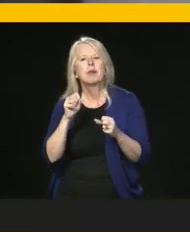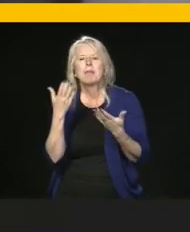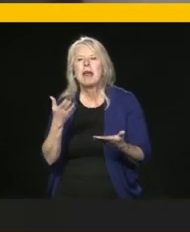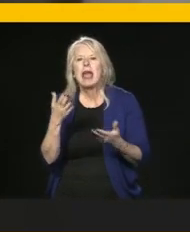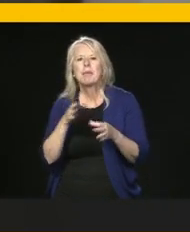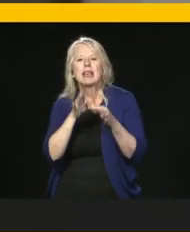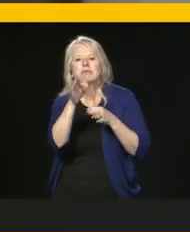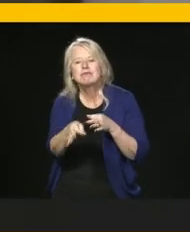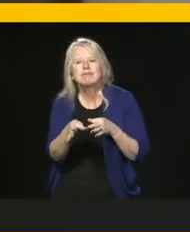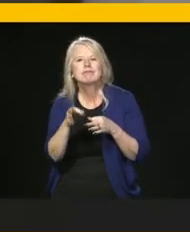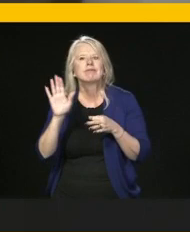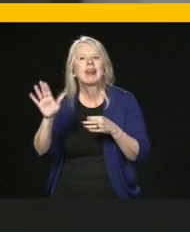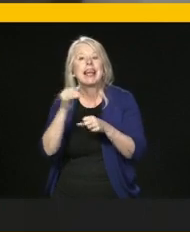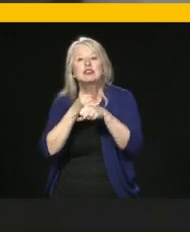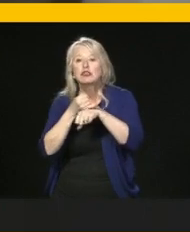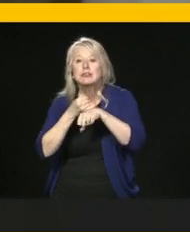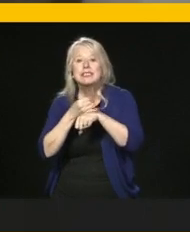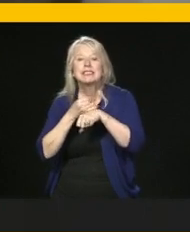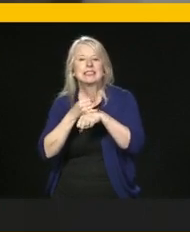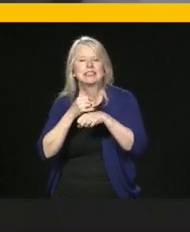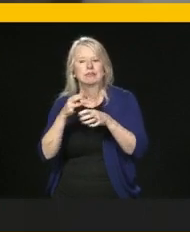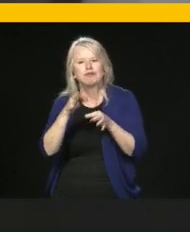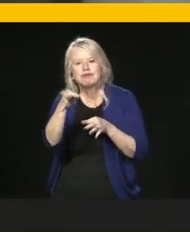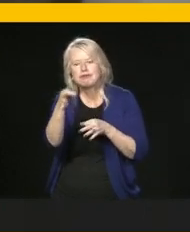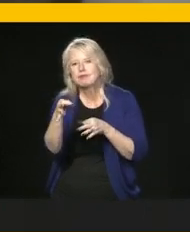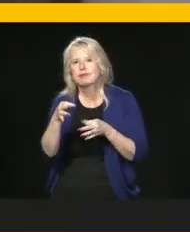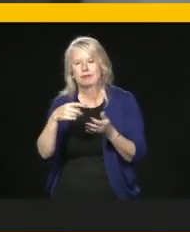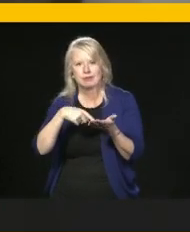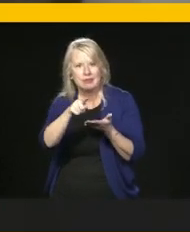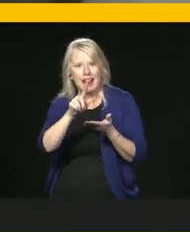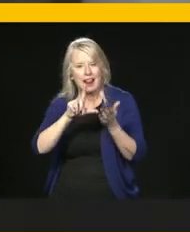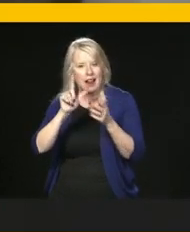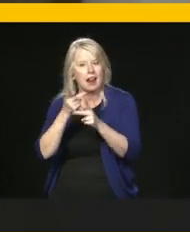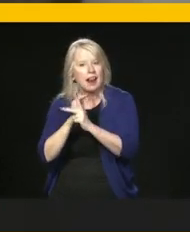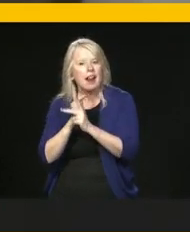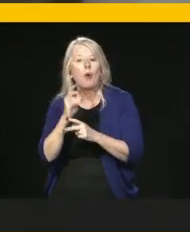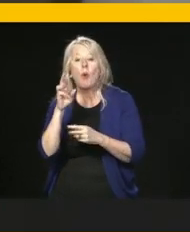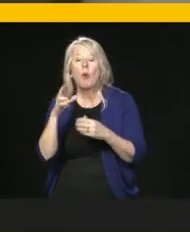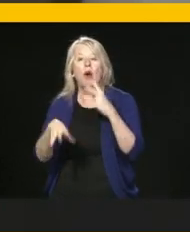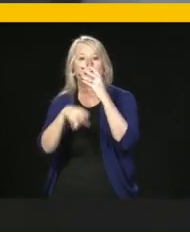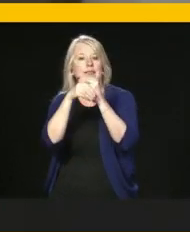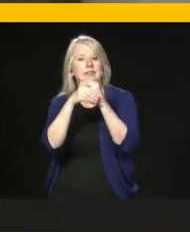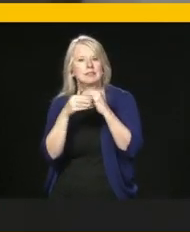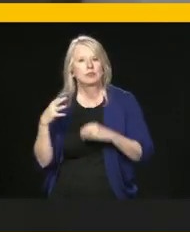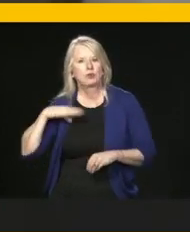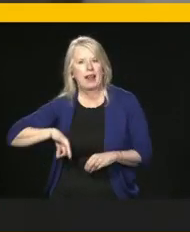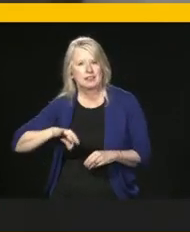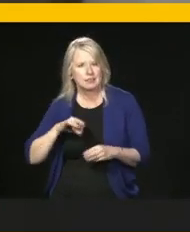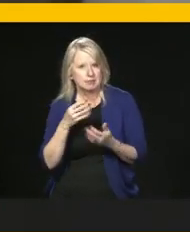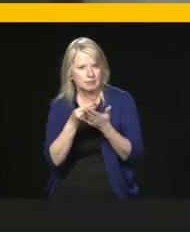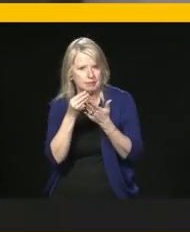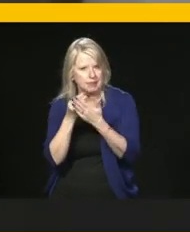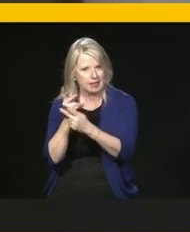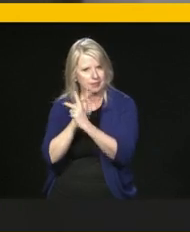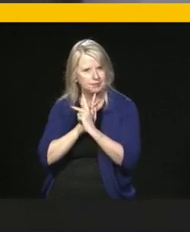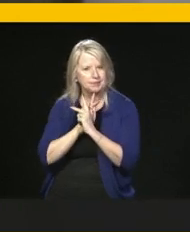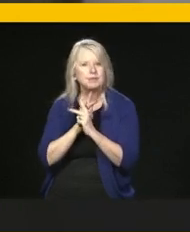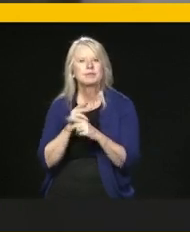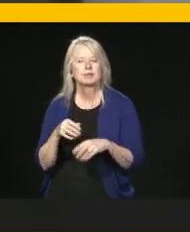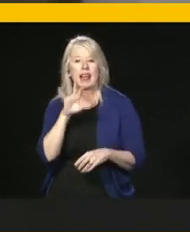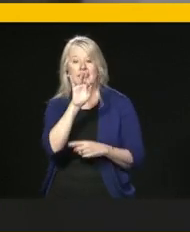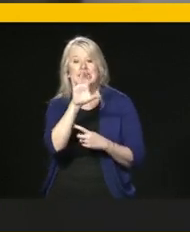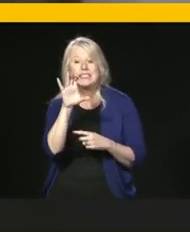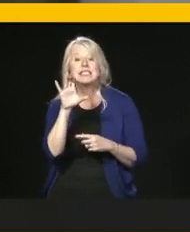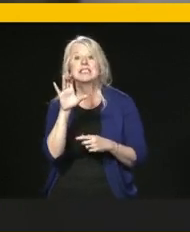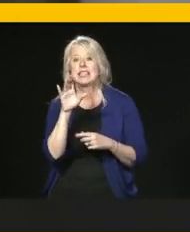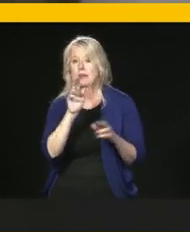loans or access to an additional credit line. FCC agents are standing by to help. J'ai